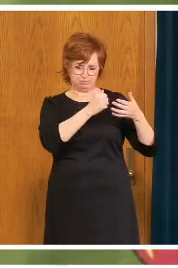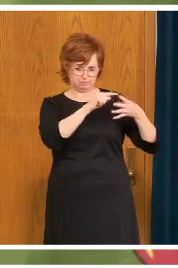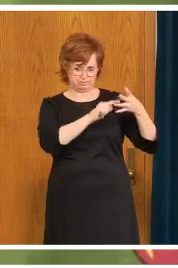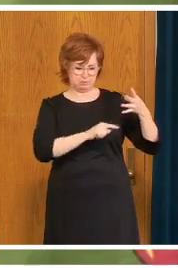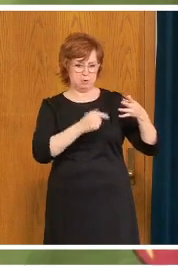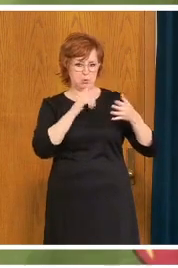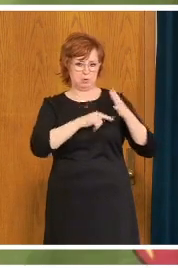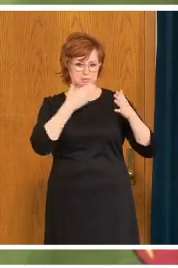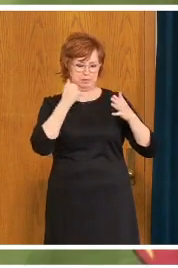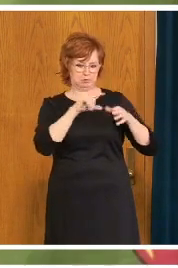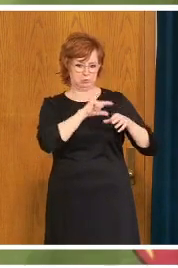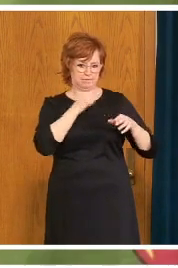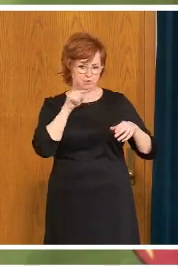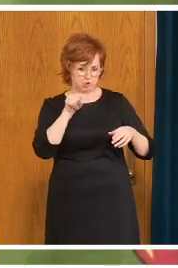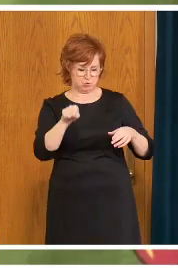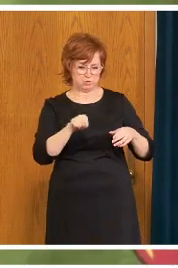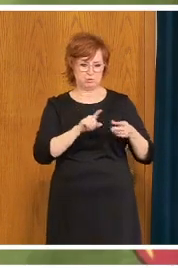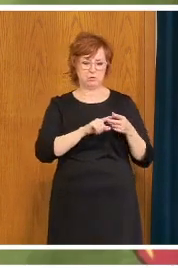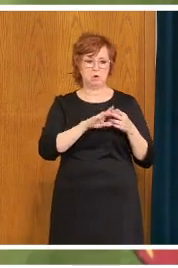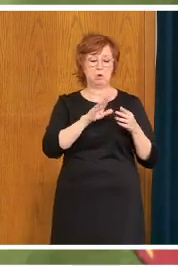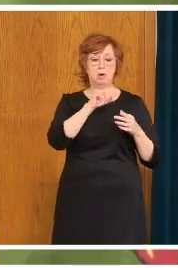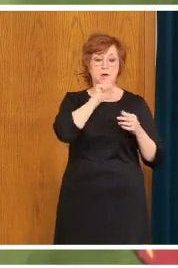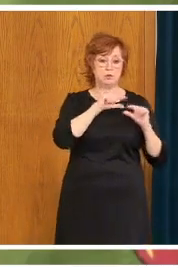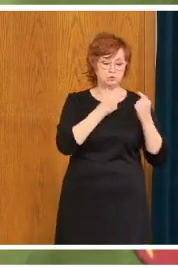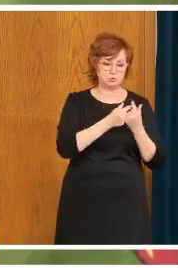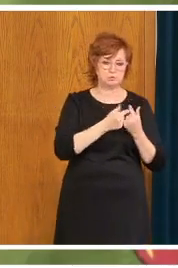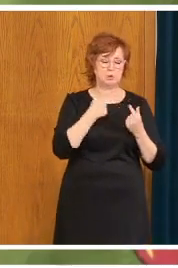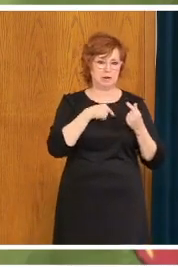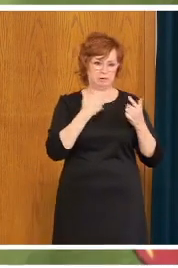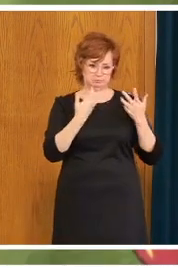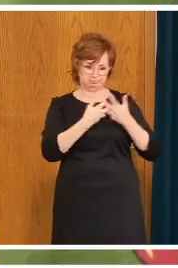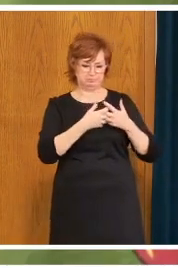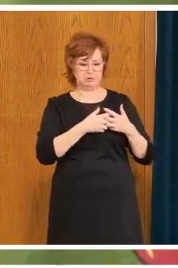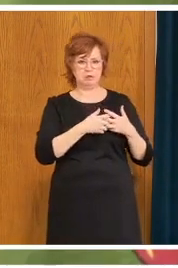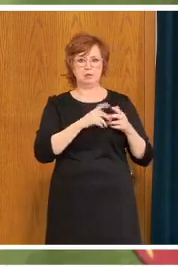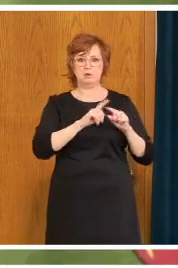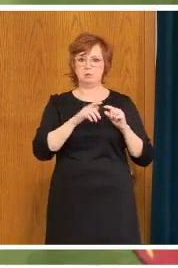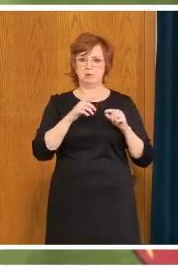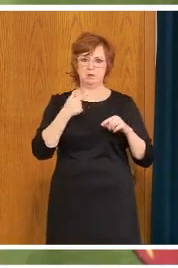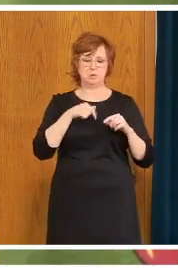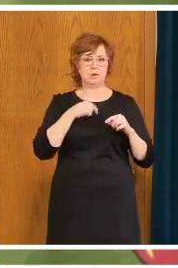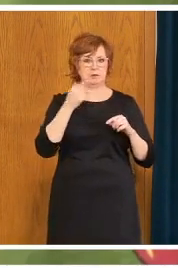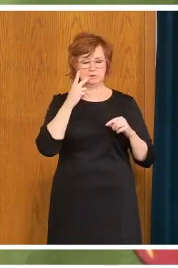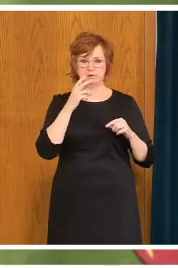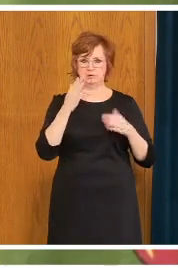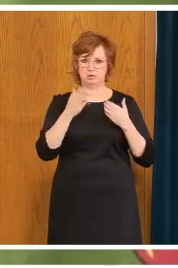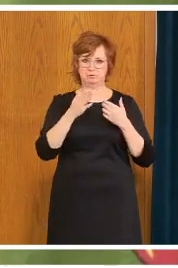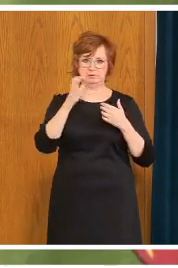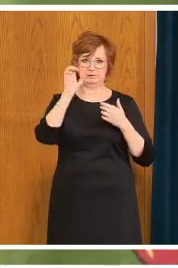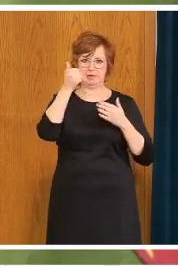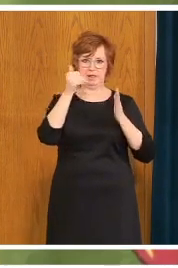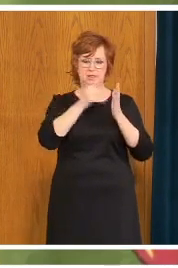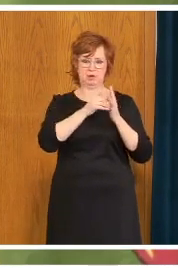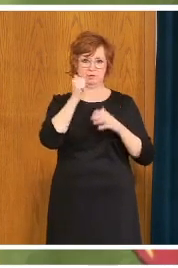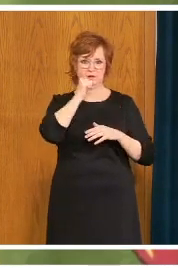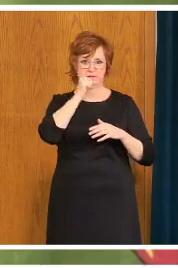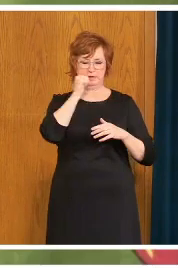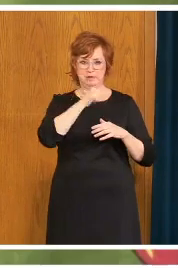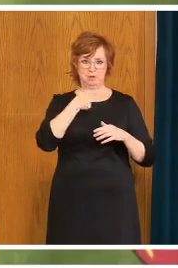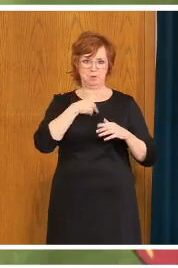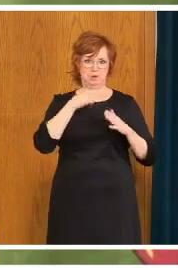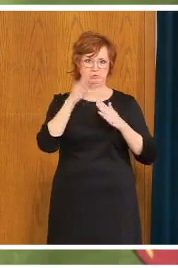accommodate that as much as we can. But again, the vaccine numbers overall at 10,000 a day day. We're leading the country, and then